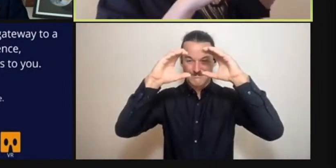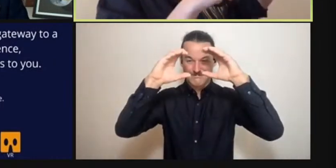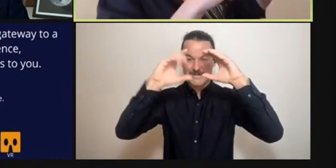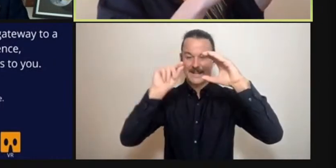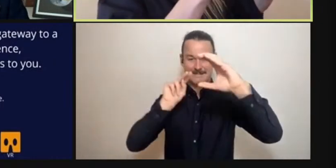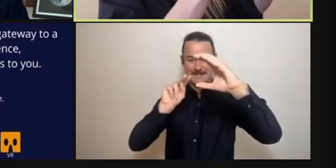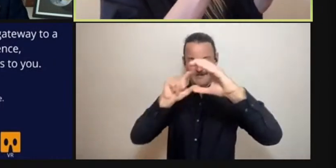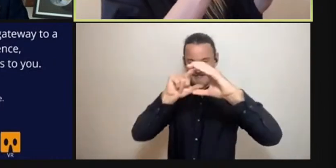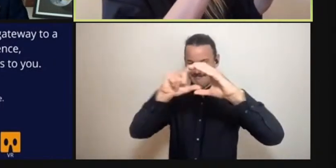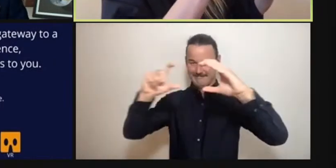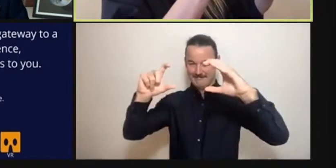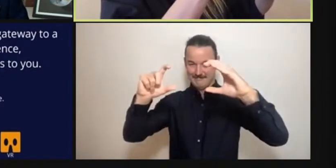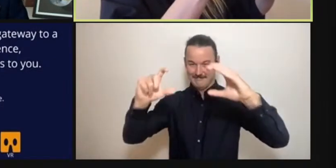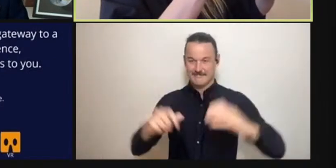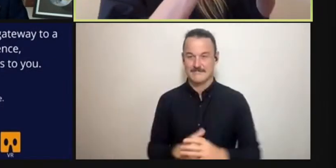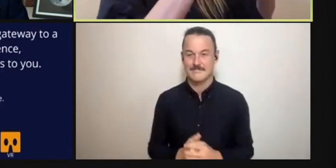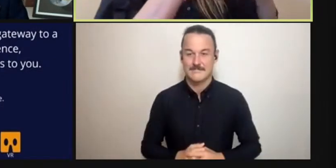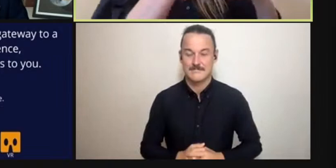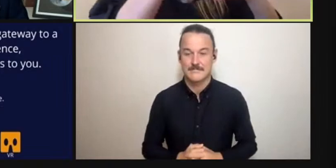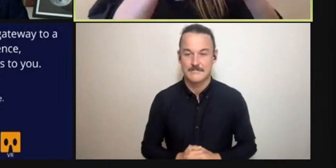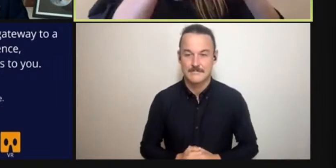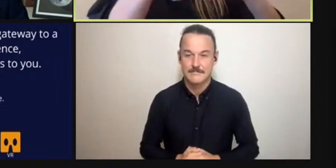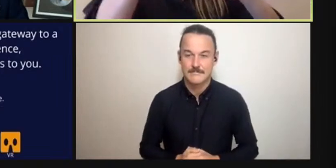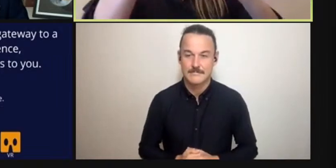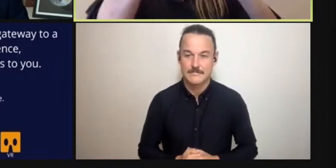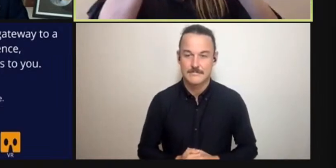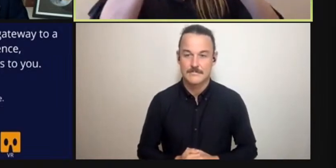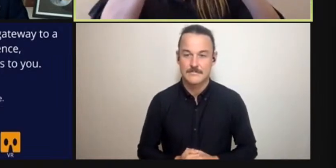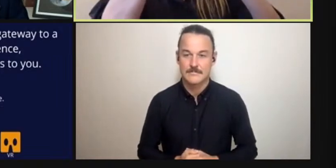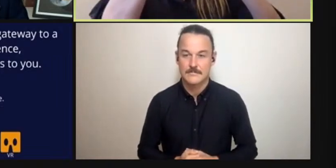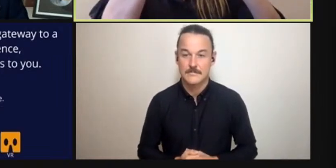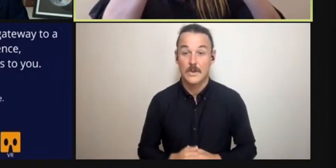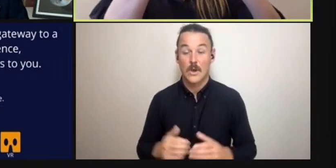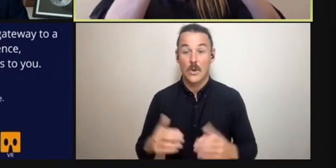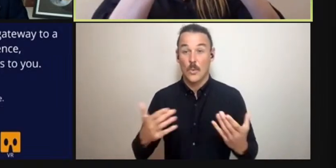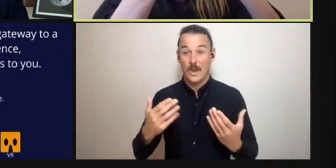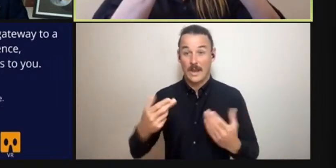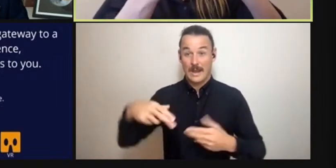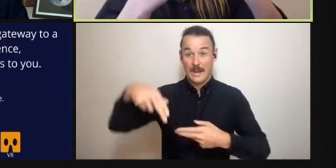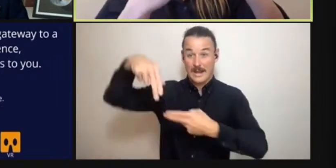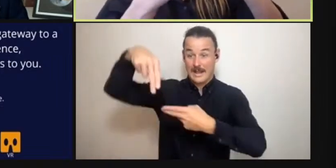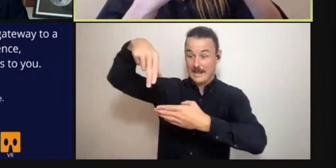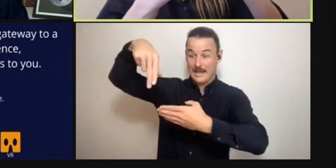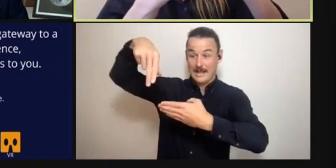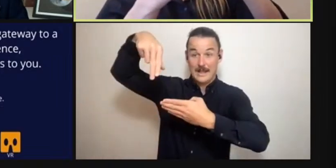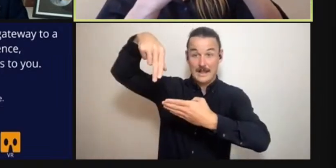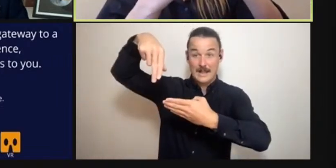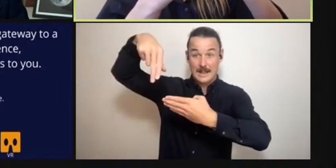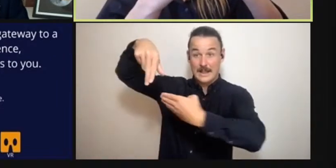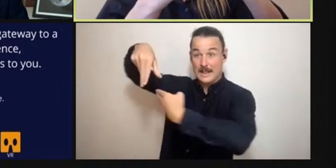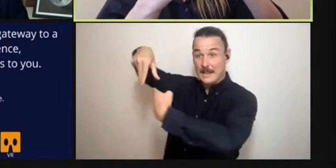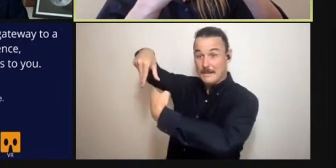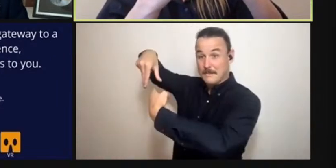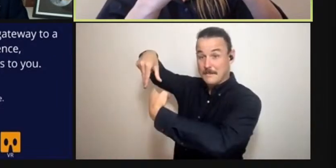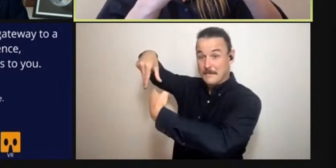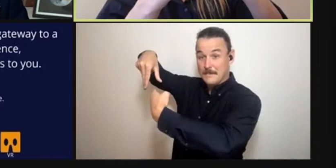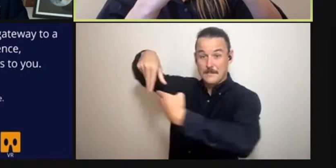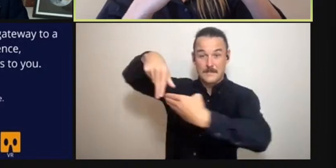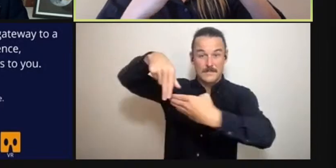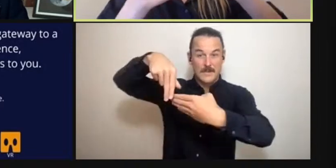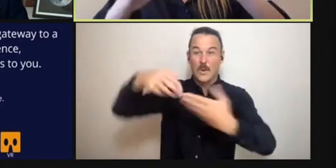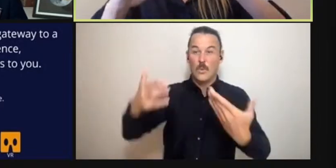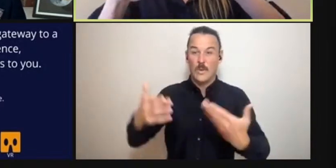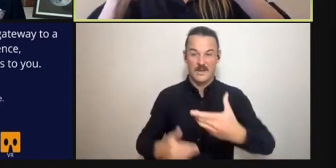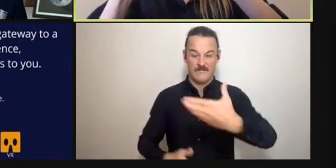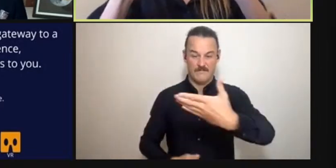what you want to do is take your headset and where that clip is, you're going to line it up right in the middle. And this may take just a